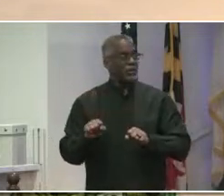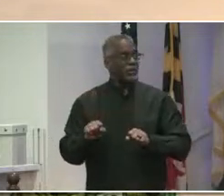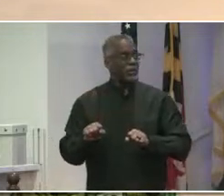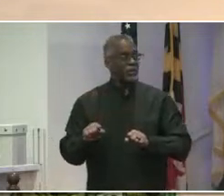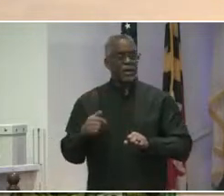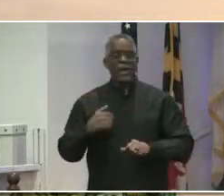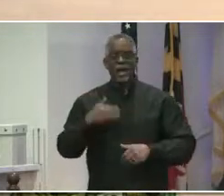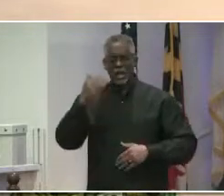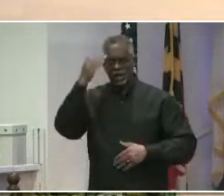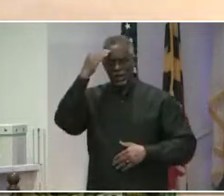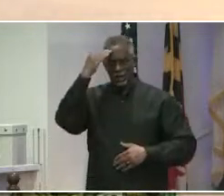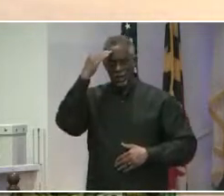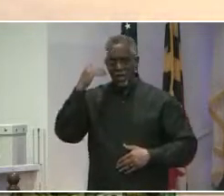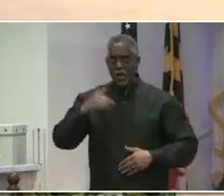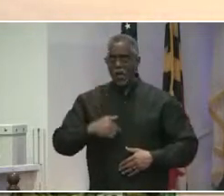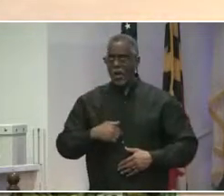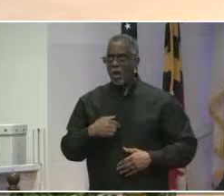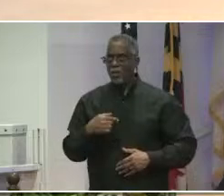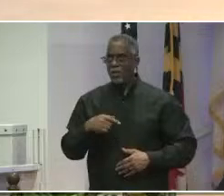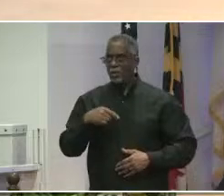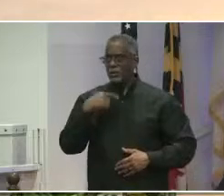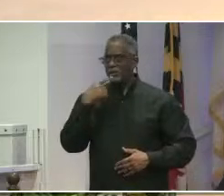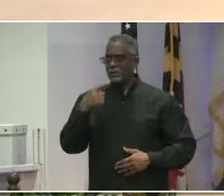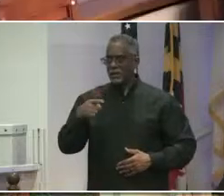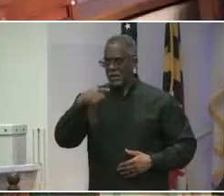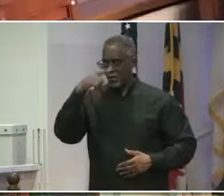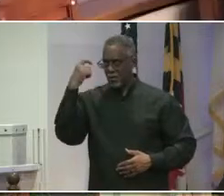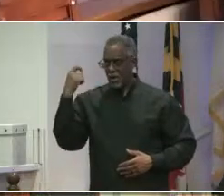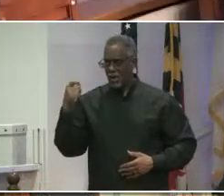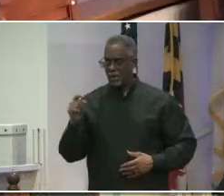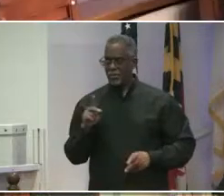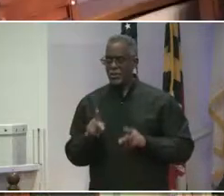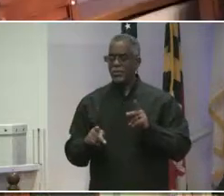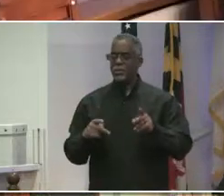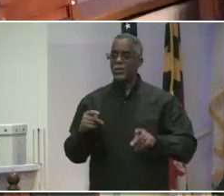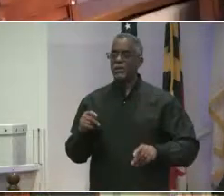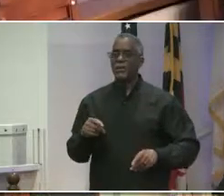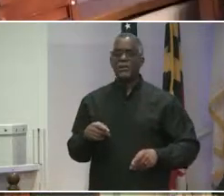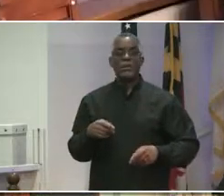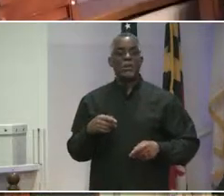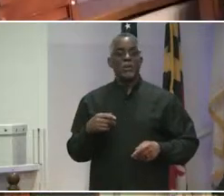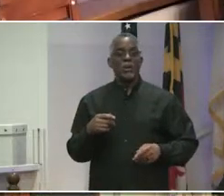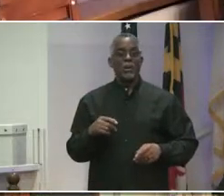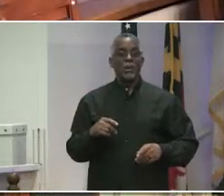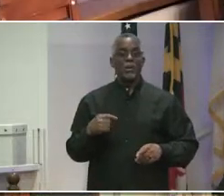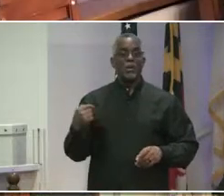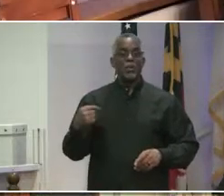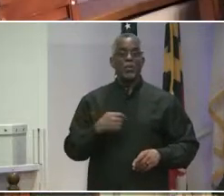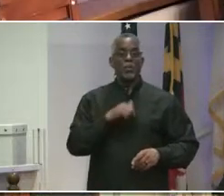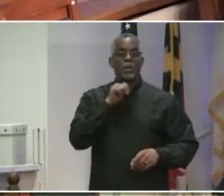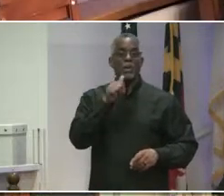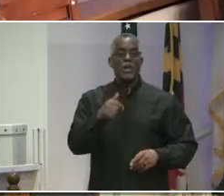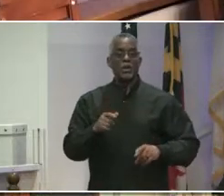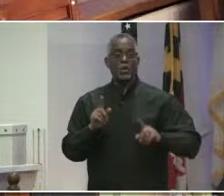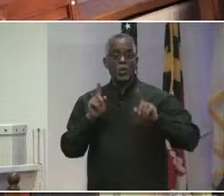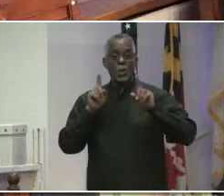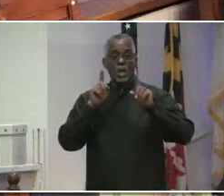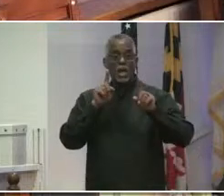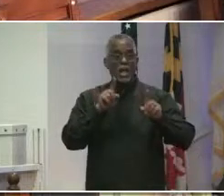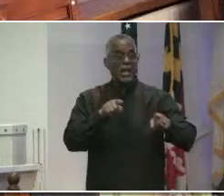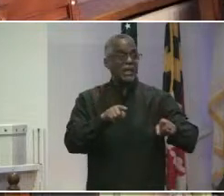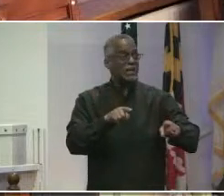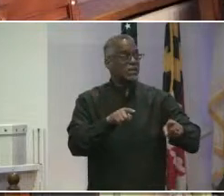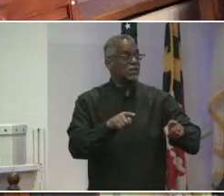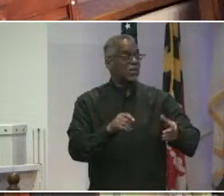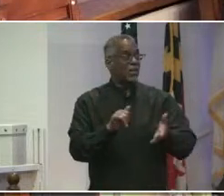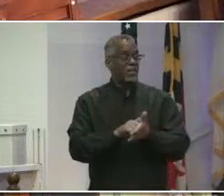know we got to get, almost said black folks. But we got to get us, Sister Mary Johnson. We're not going to answer to Eventbrite that